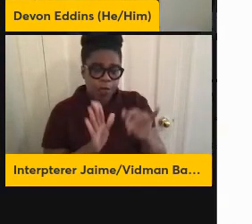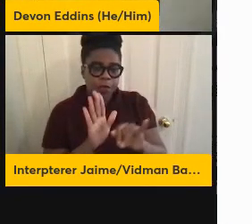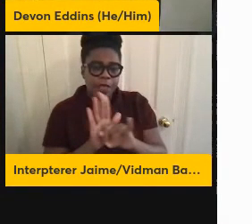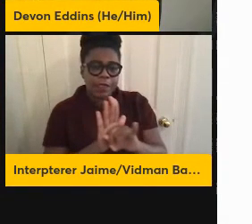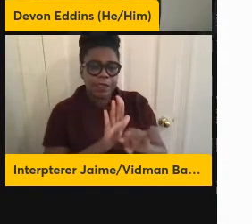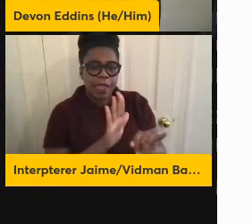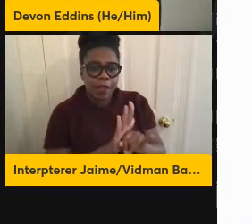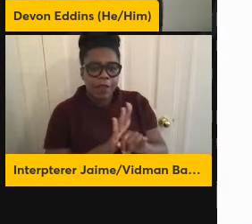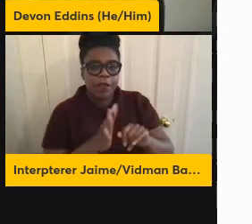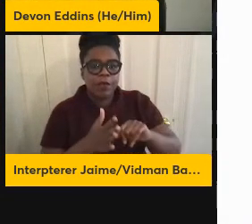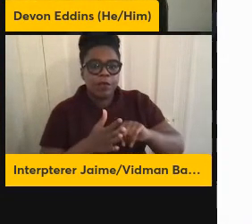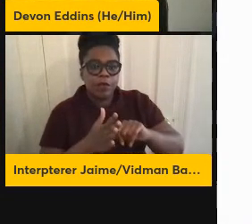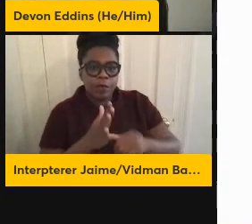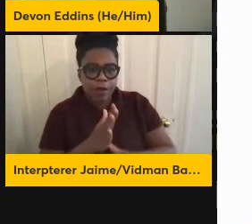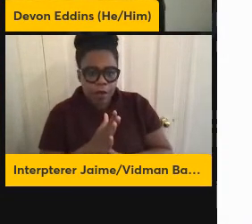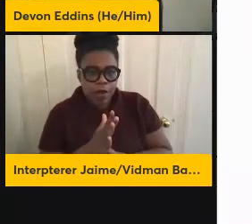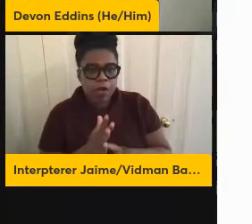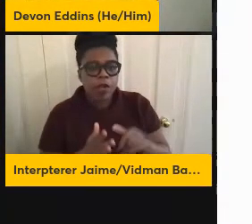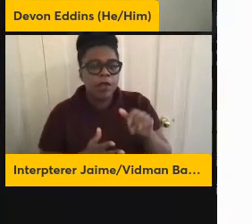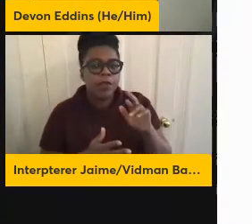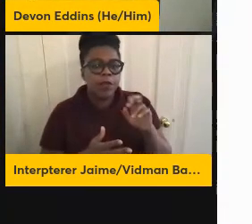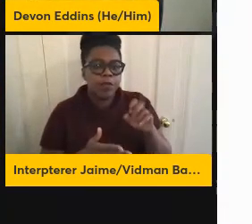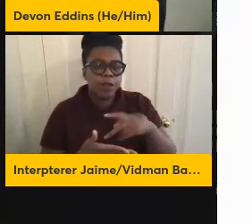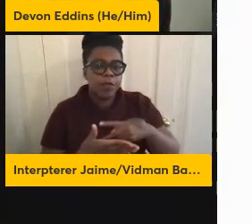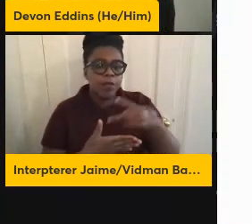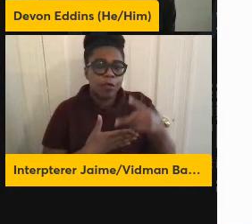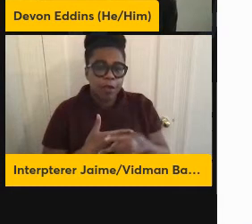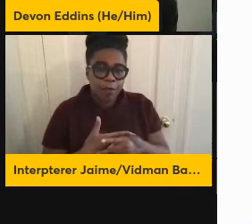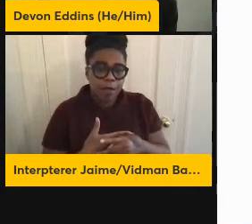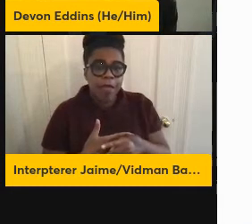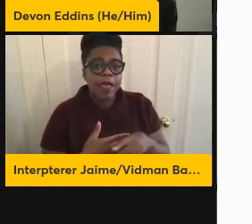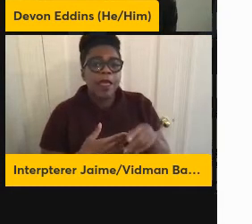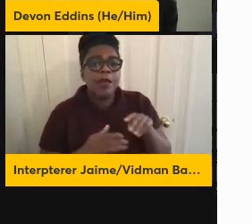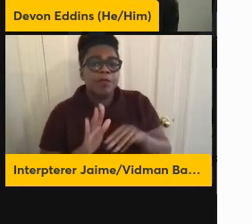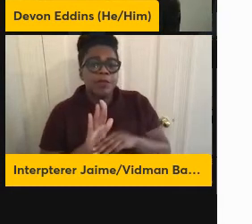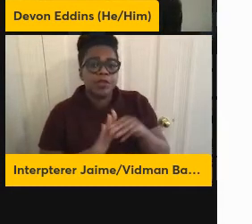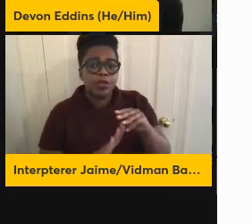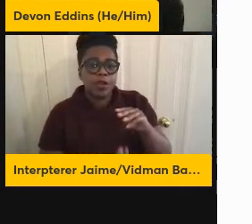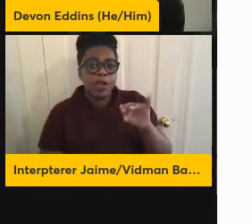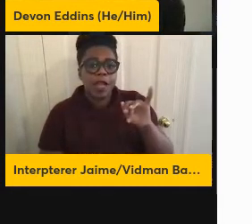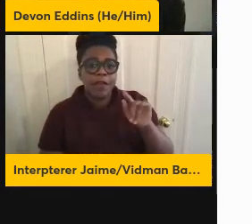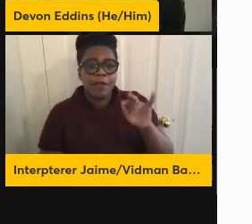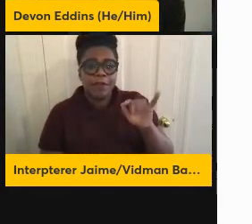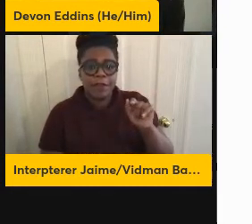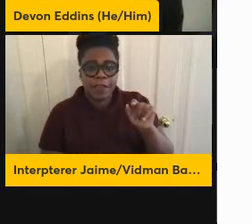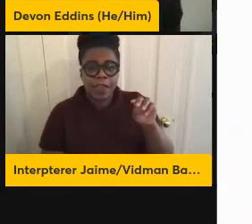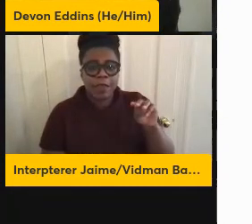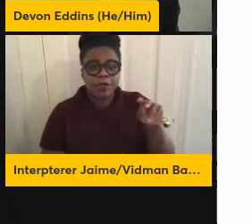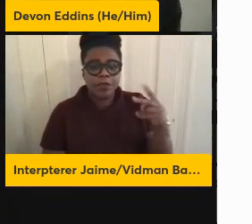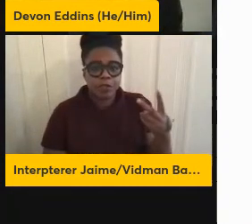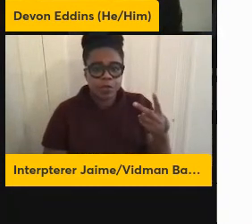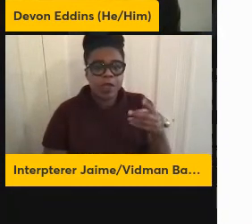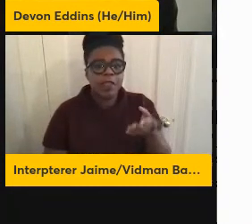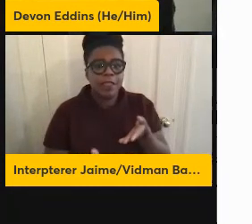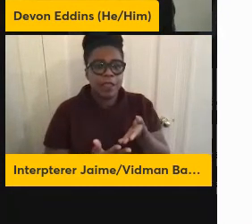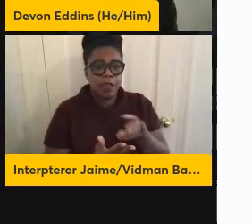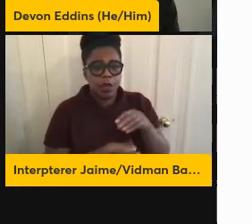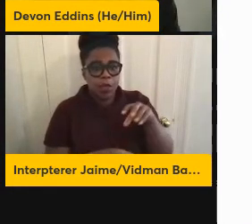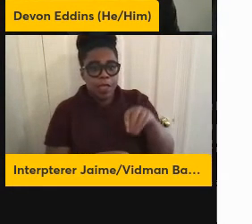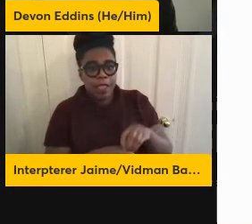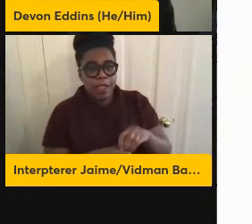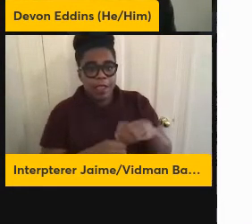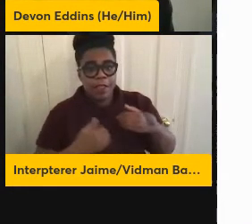pronounced transcriptional reprogramming of mature IFIT-M2 positive neutrophils that infiltrate the lung from the circulation via